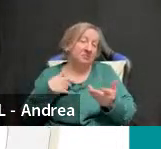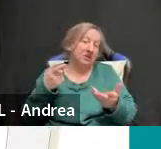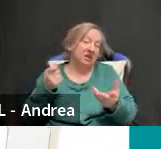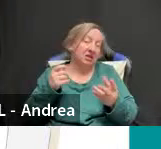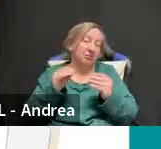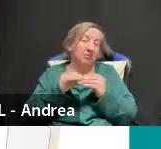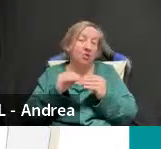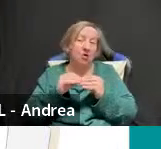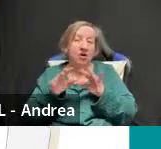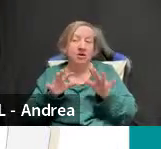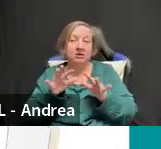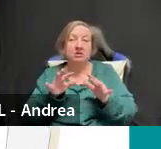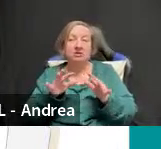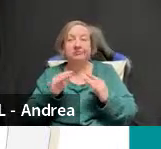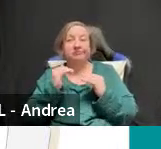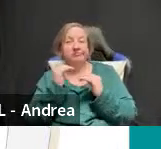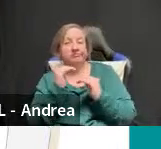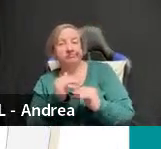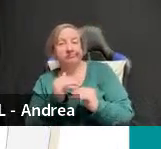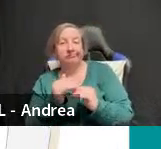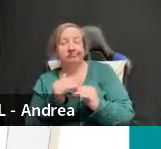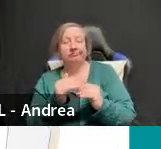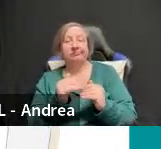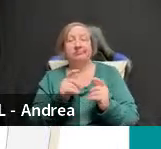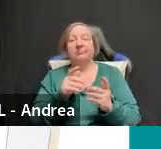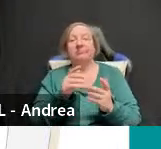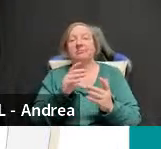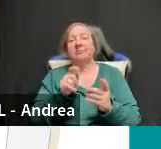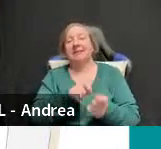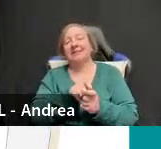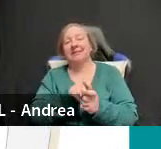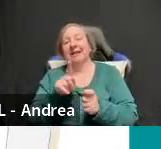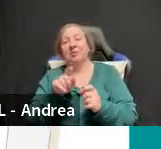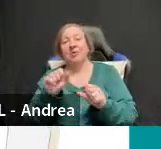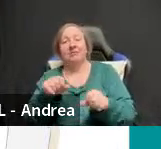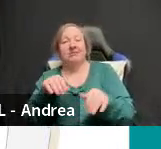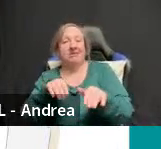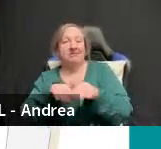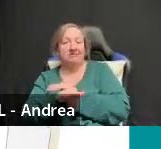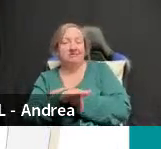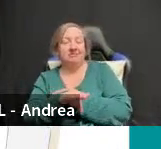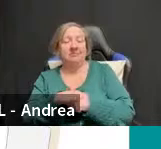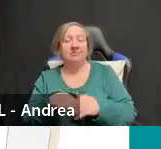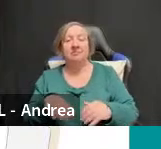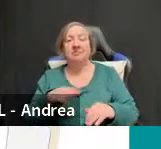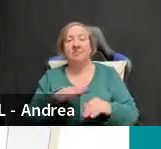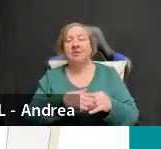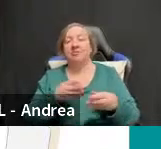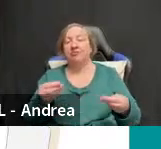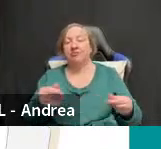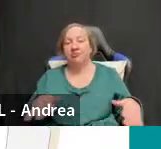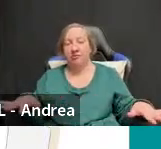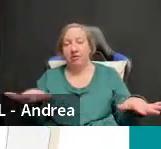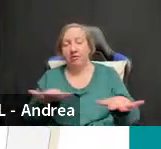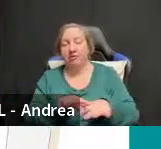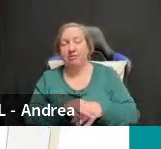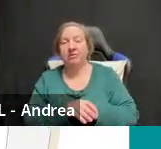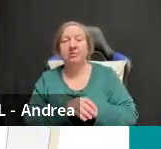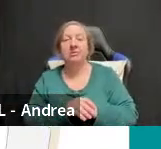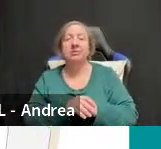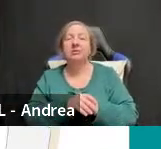more restrictions on exactly where the entrance can be on the ground. However,